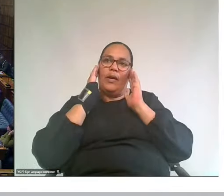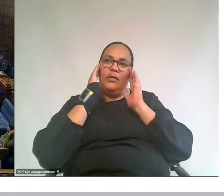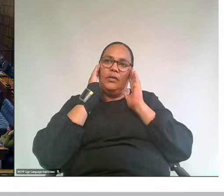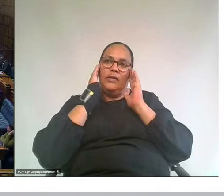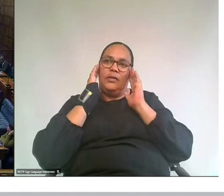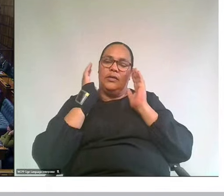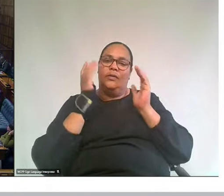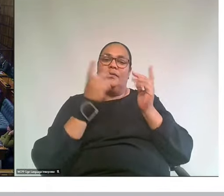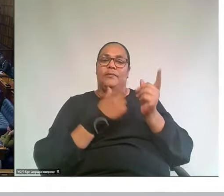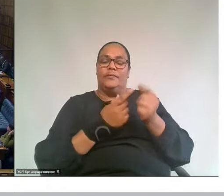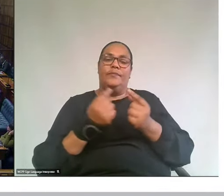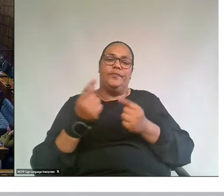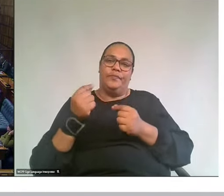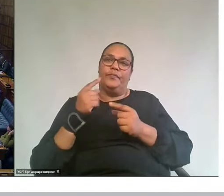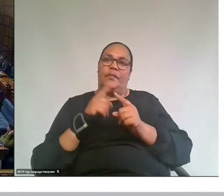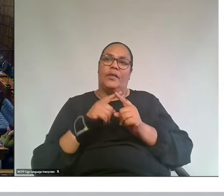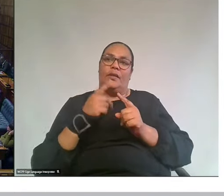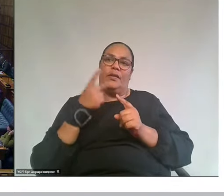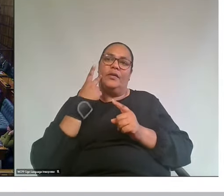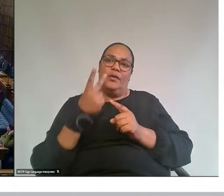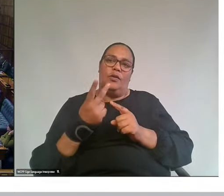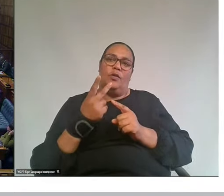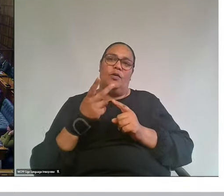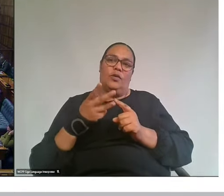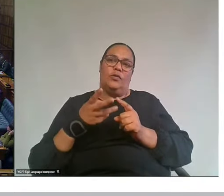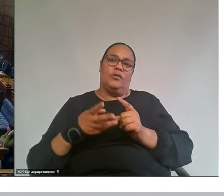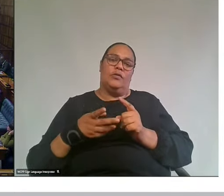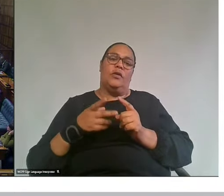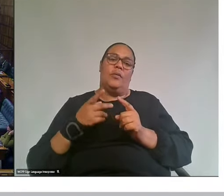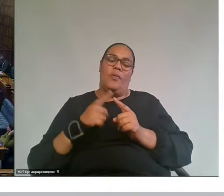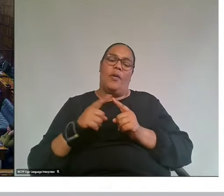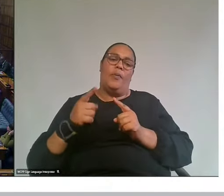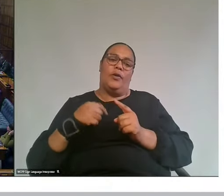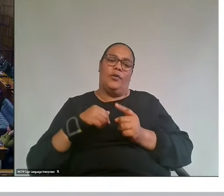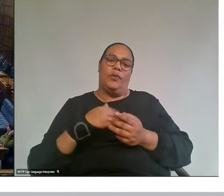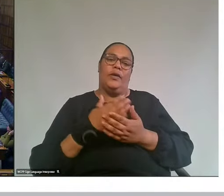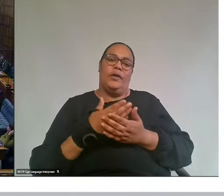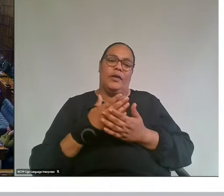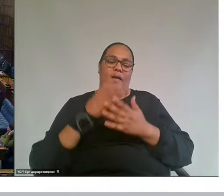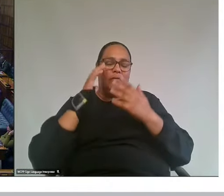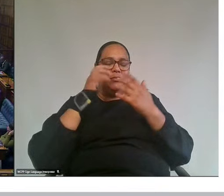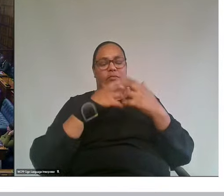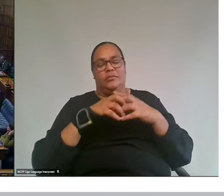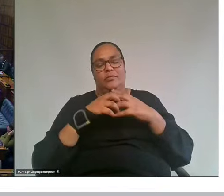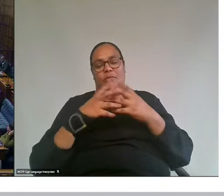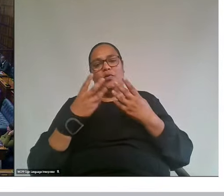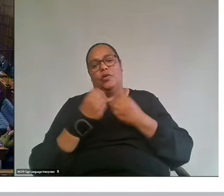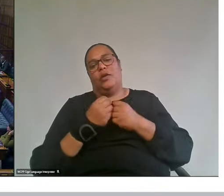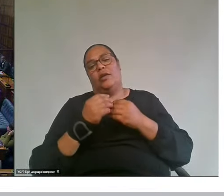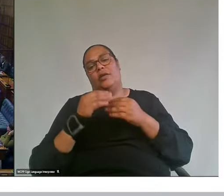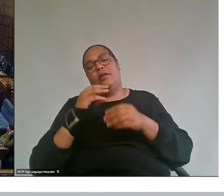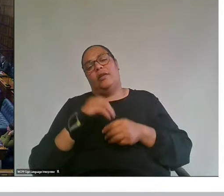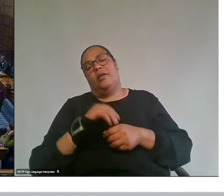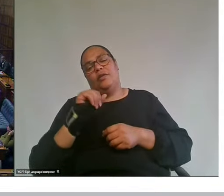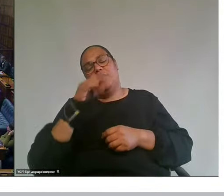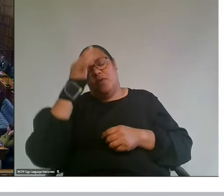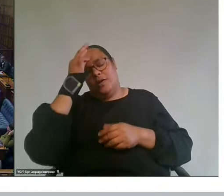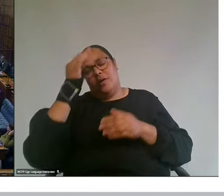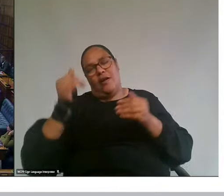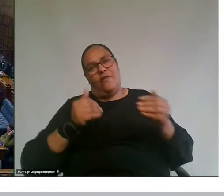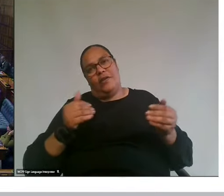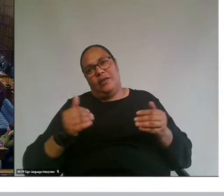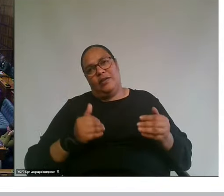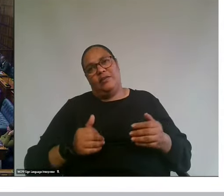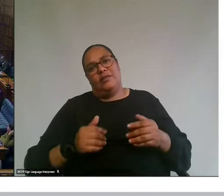uh in looking at ways that we can figure this out together within the governance